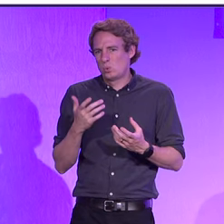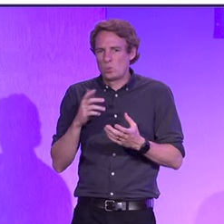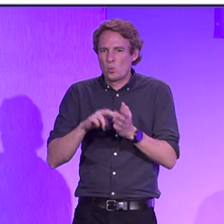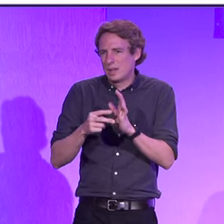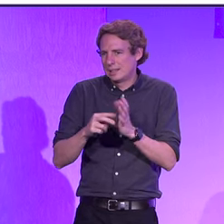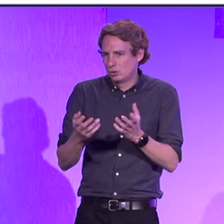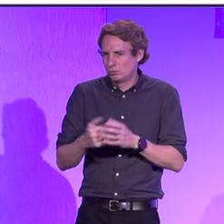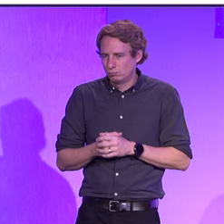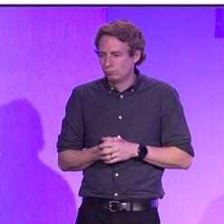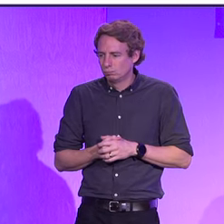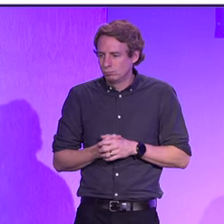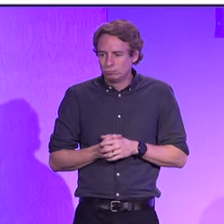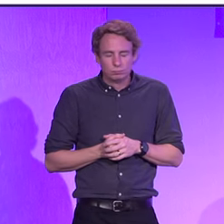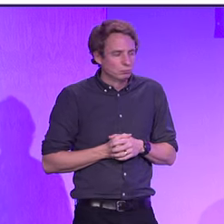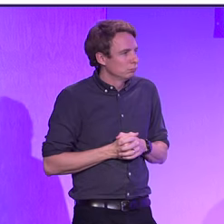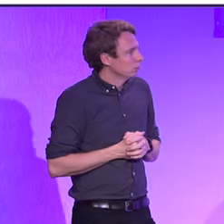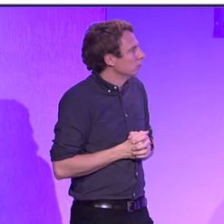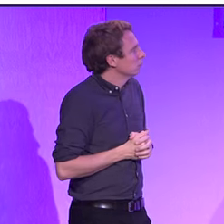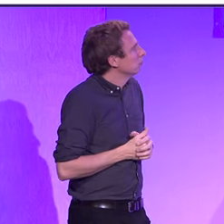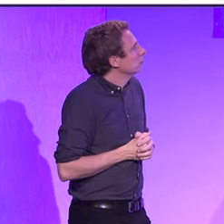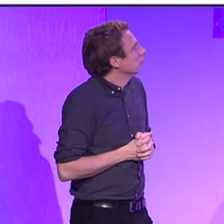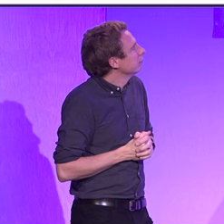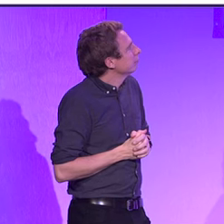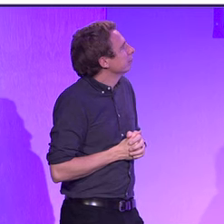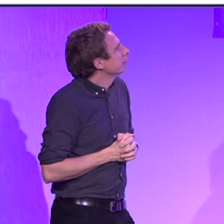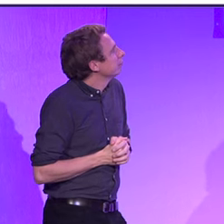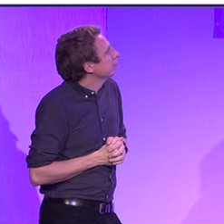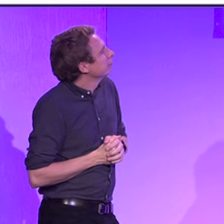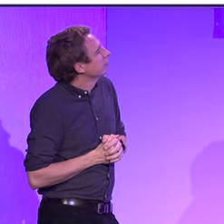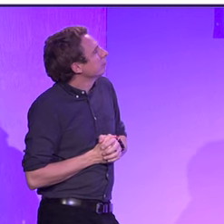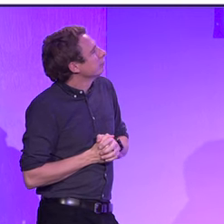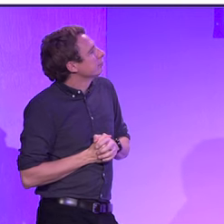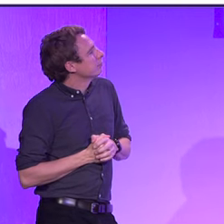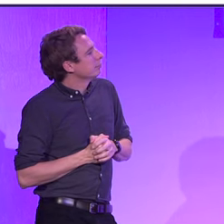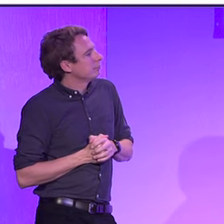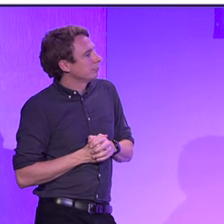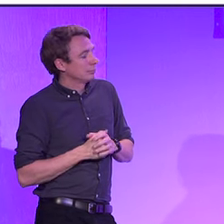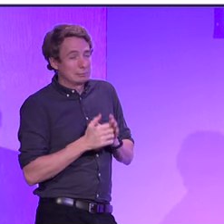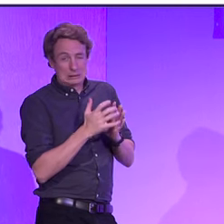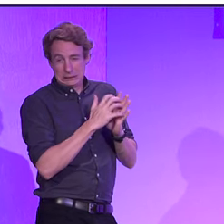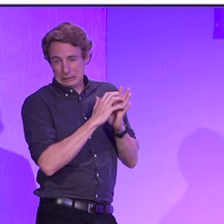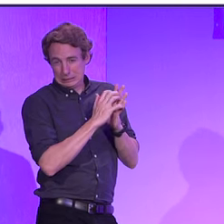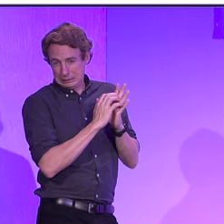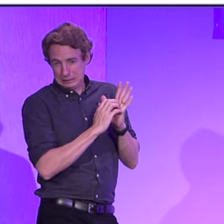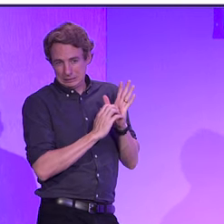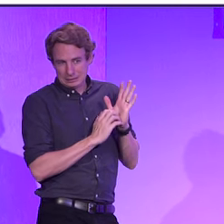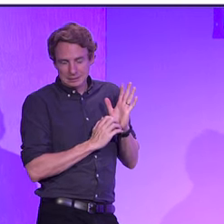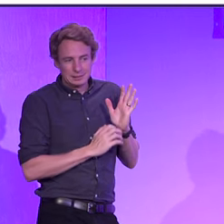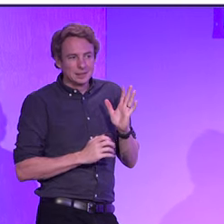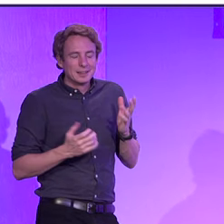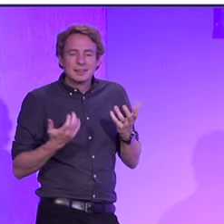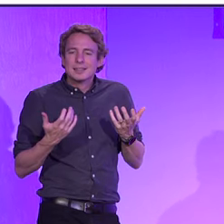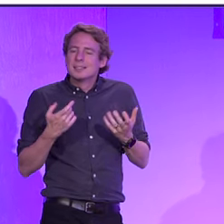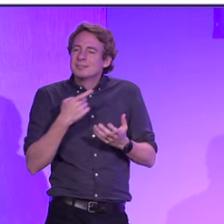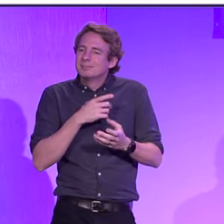organization. So I kind of, we're not gonna read this whole thing, but I included this really wordy paragraph that I